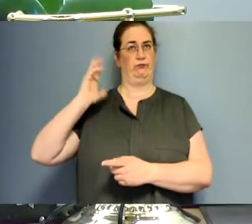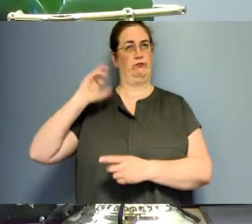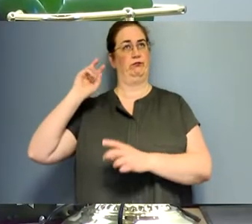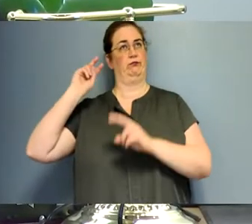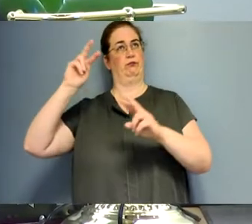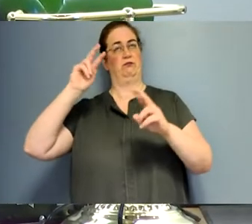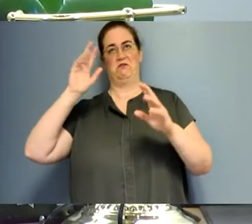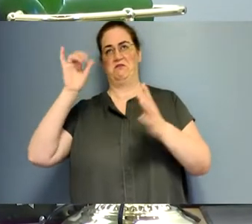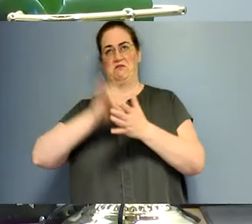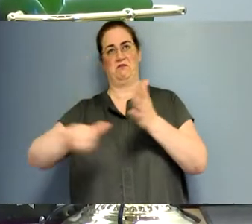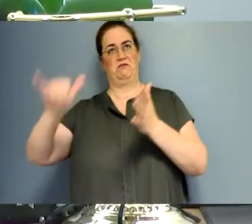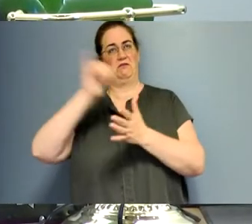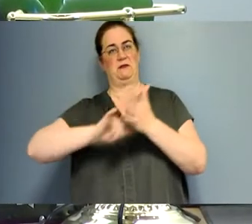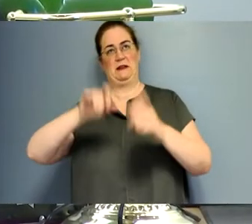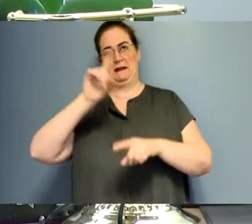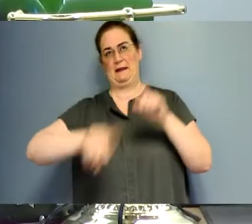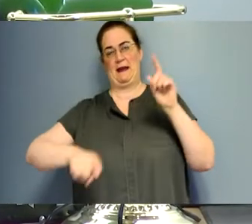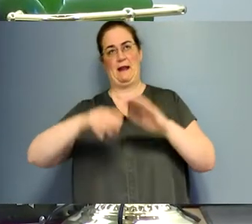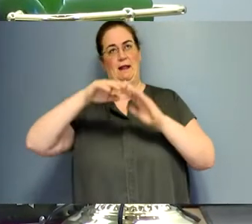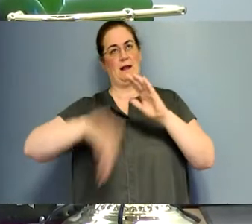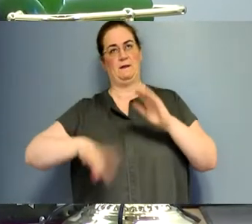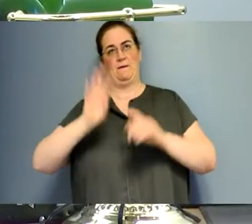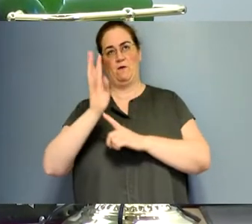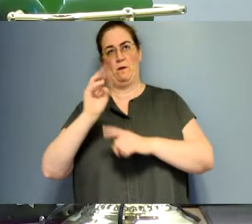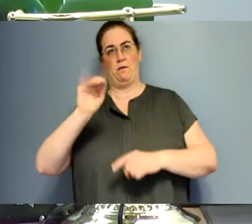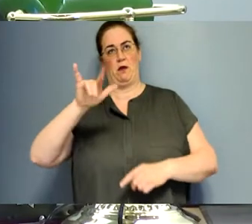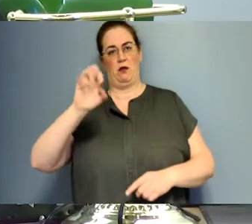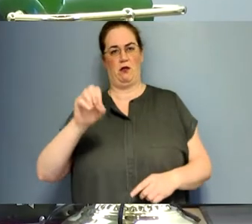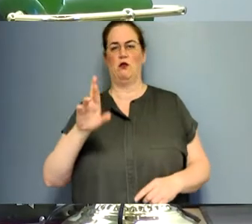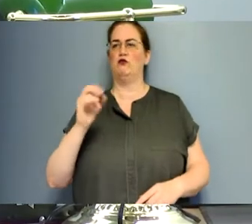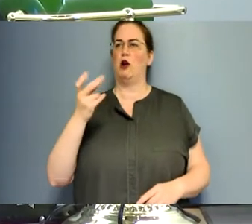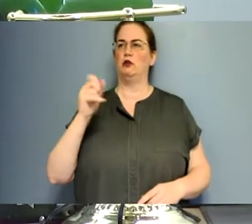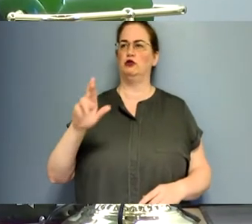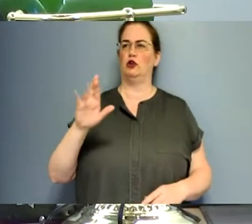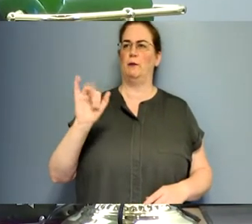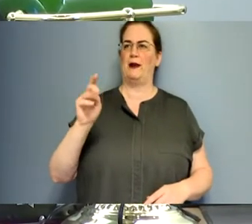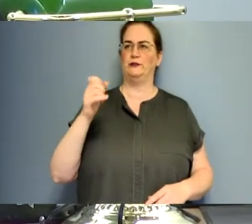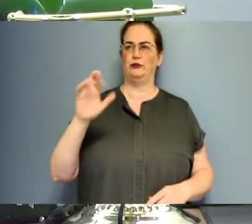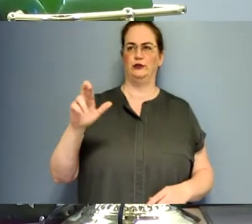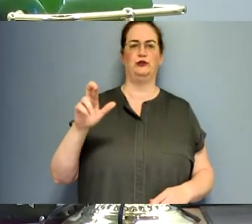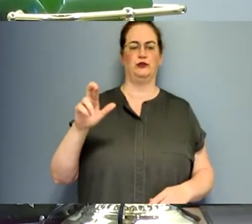unbroachable, barrier back 70 years ago. It was Roger Bannister, a British